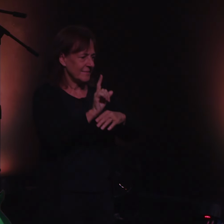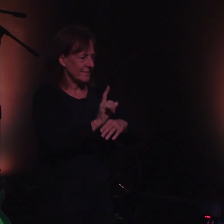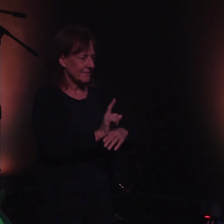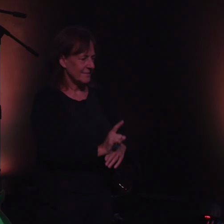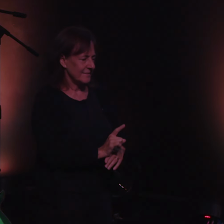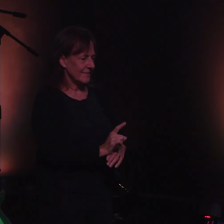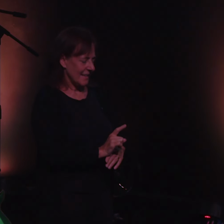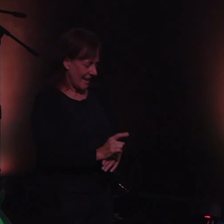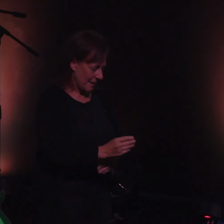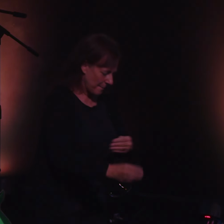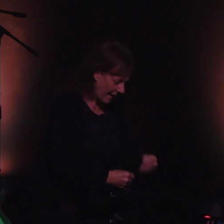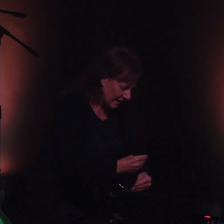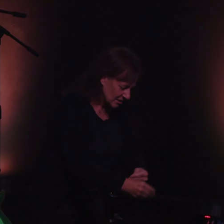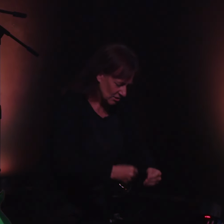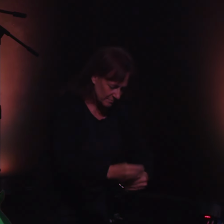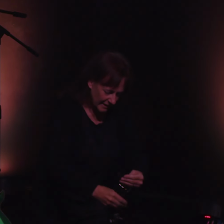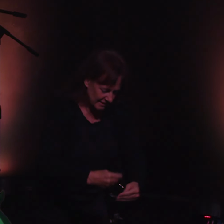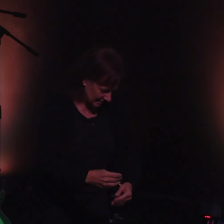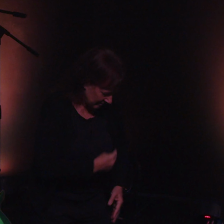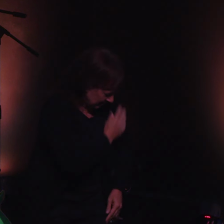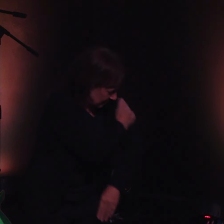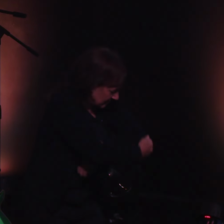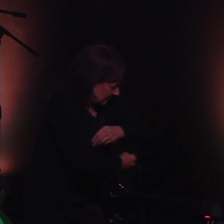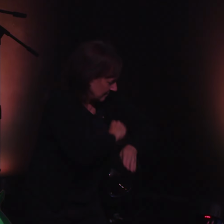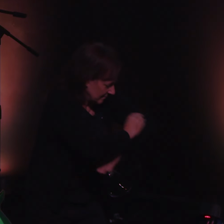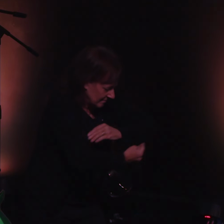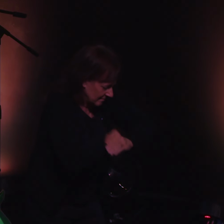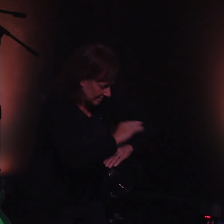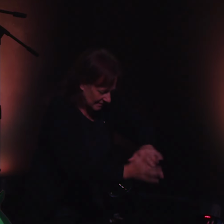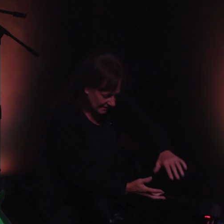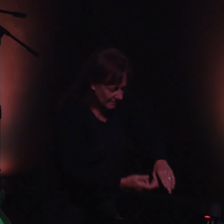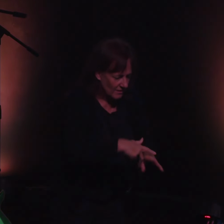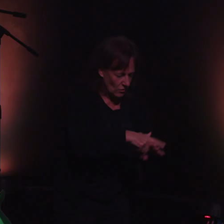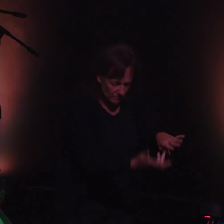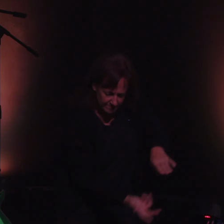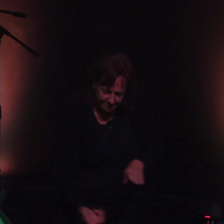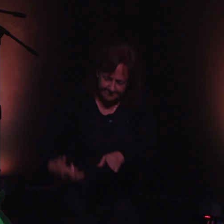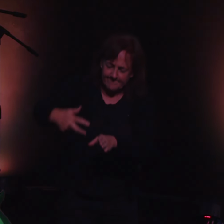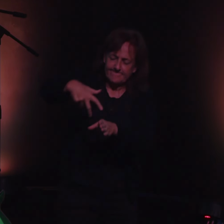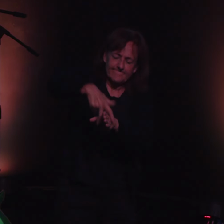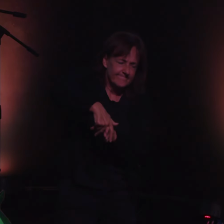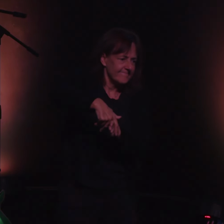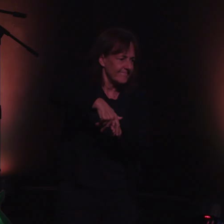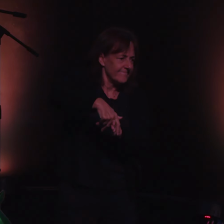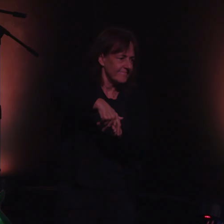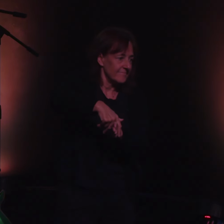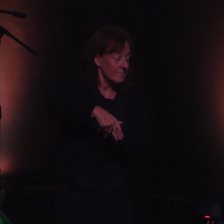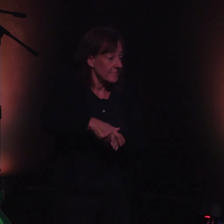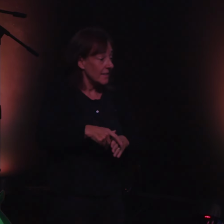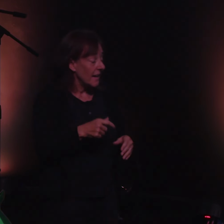And he bandages the man, and then he places him on the donkey. Think about this.